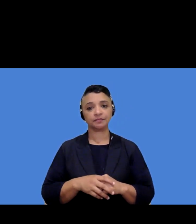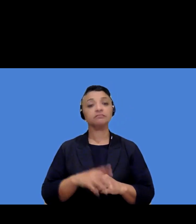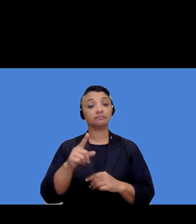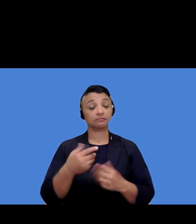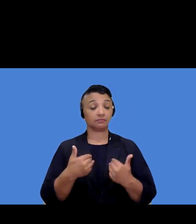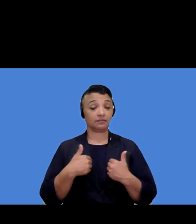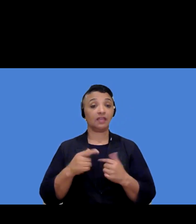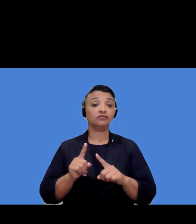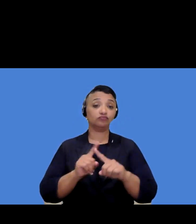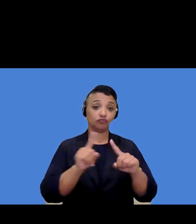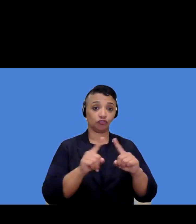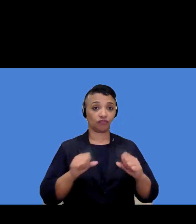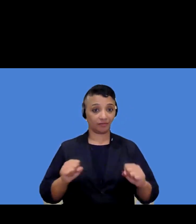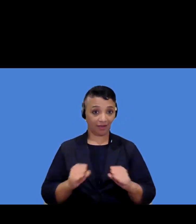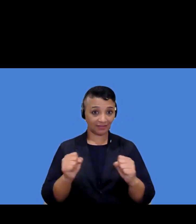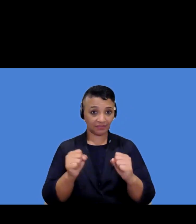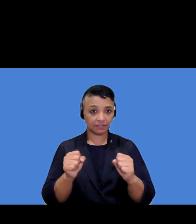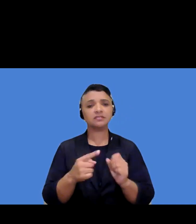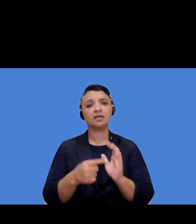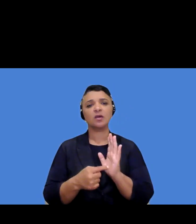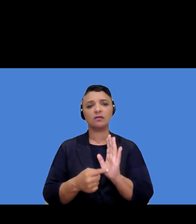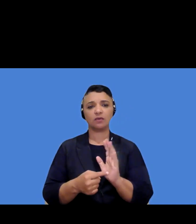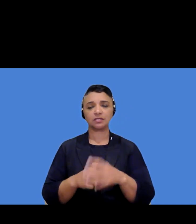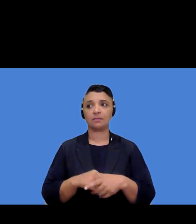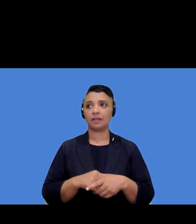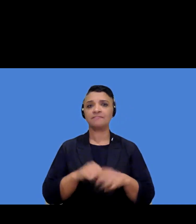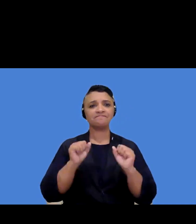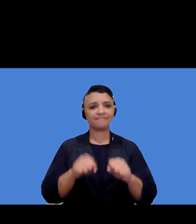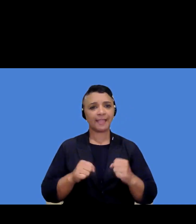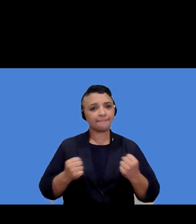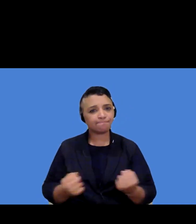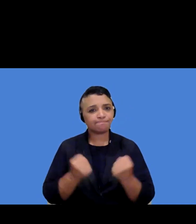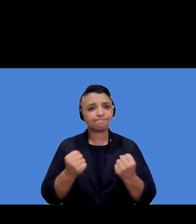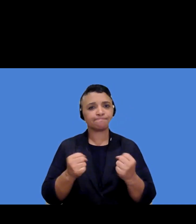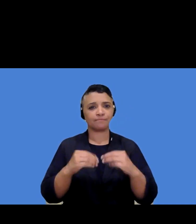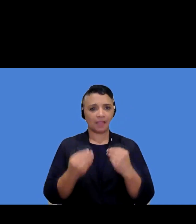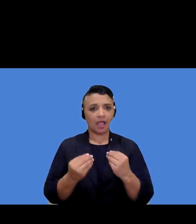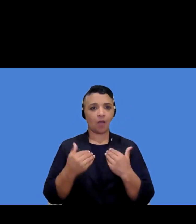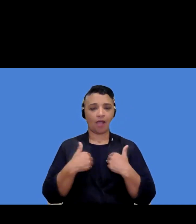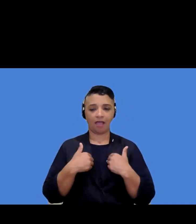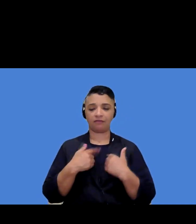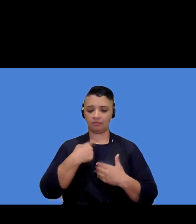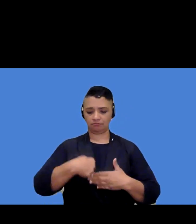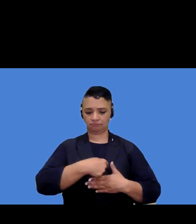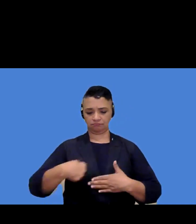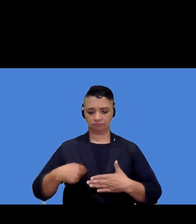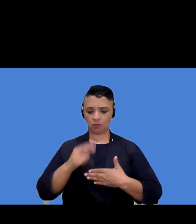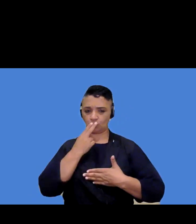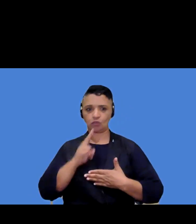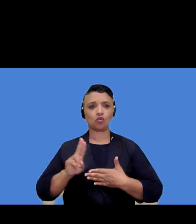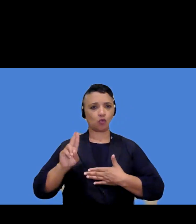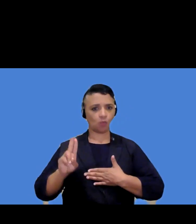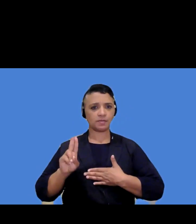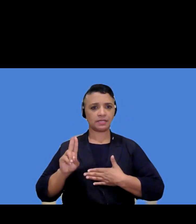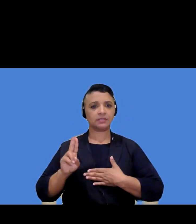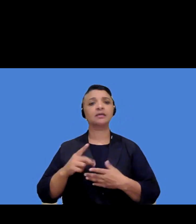several activities, such as actively advocating for the submission of commitments. And on this